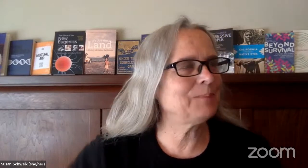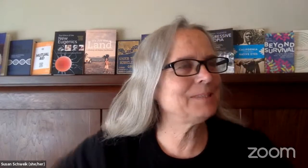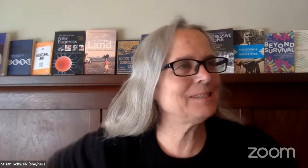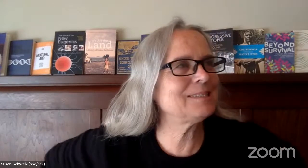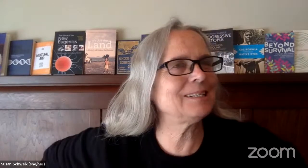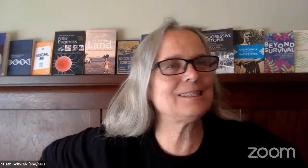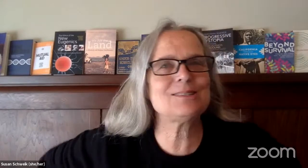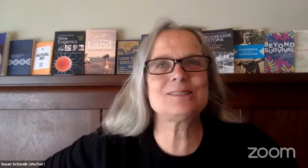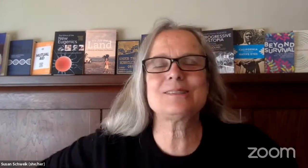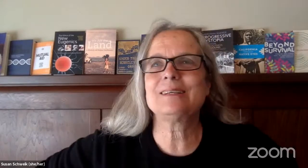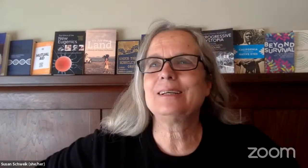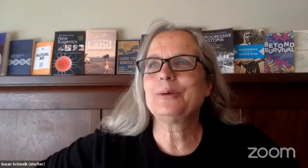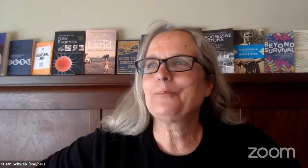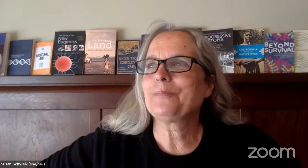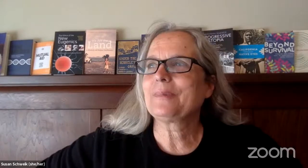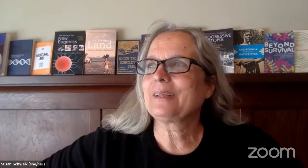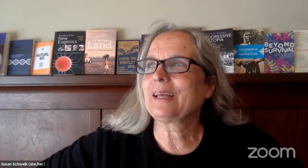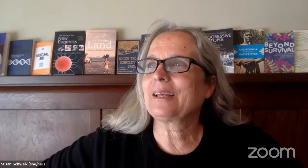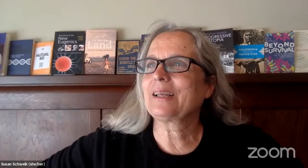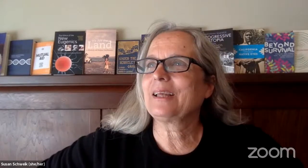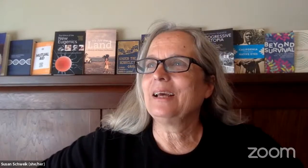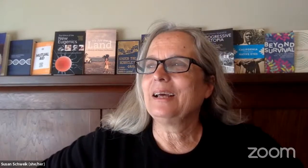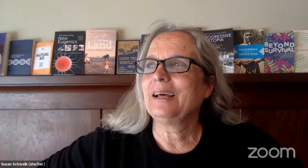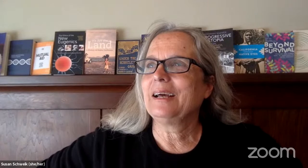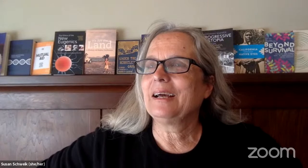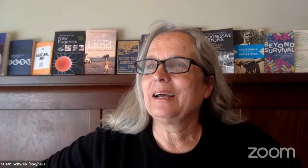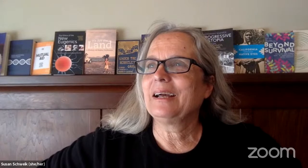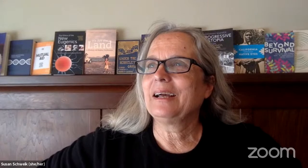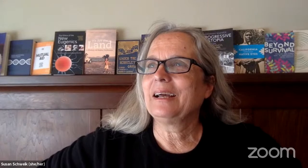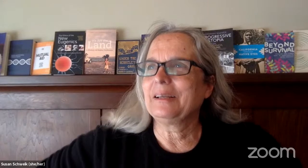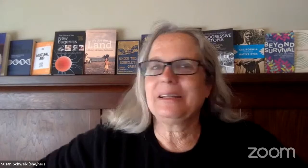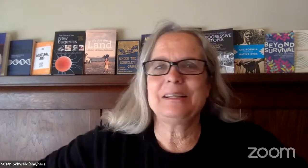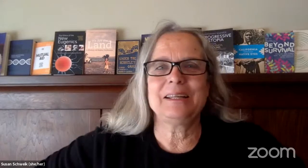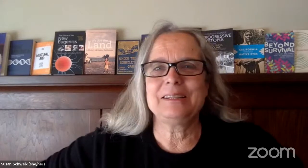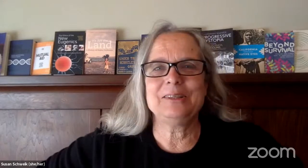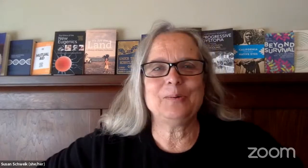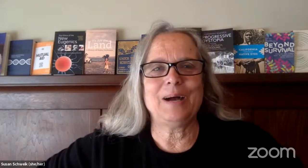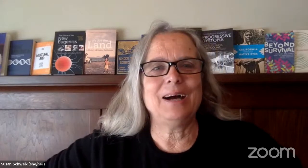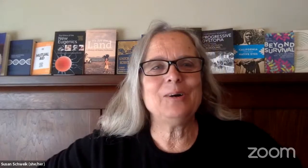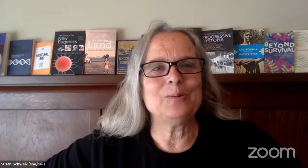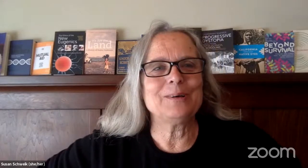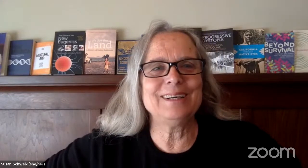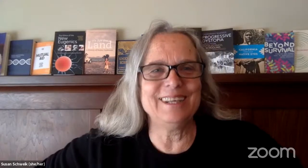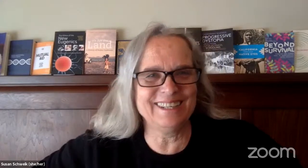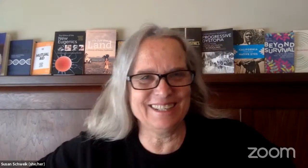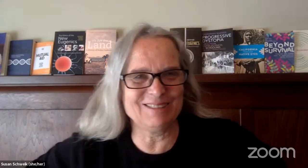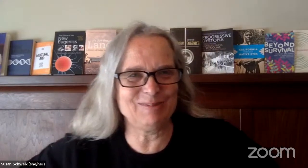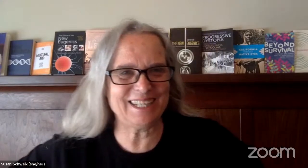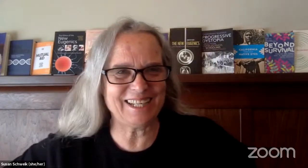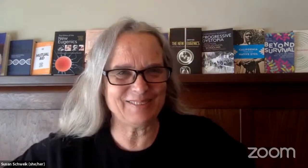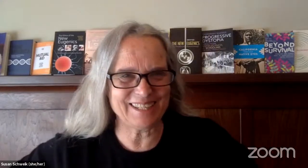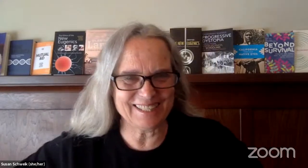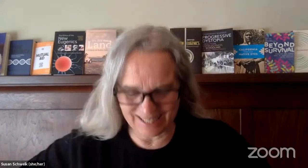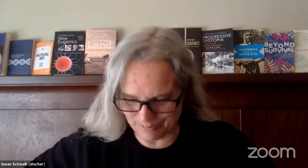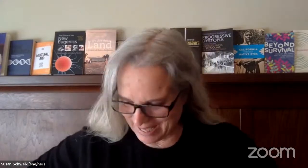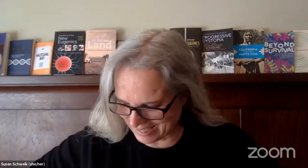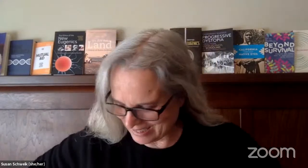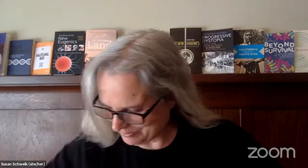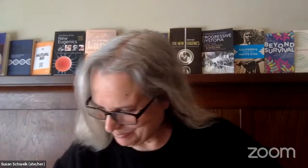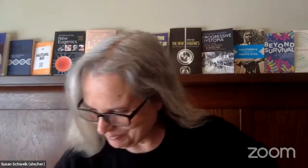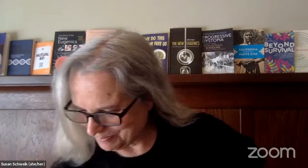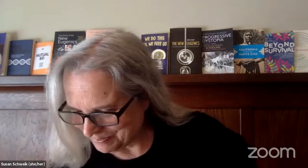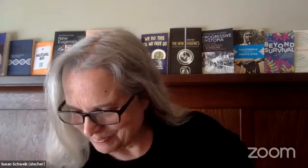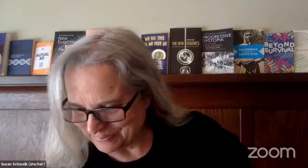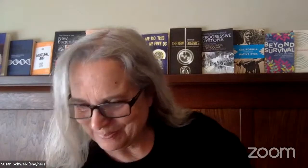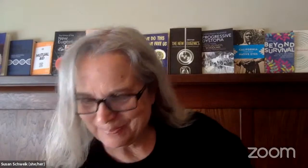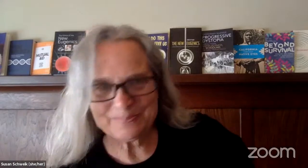something happens that is like you know how but anyway yeah